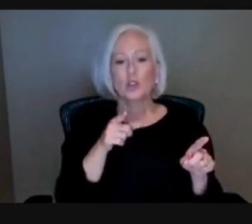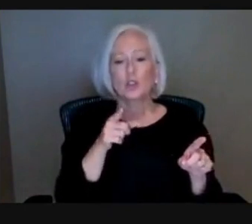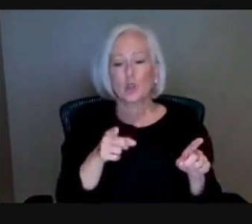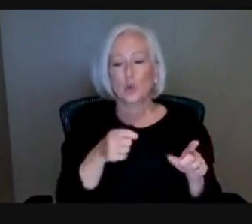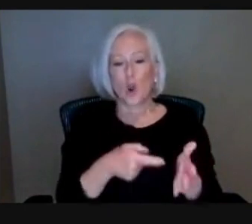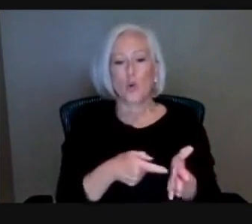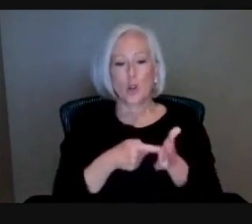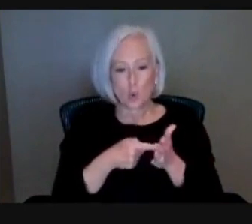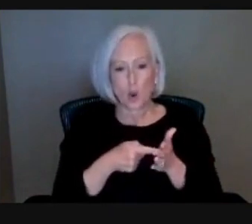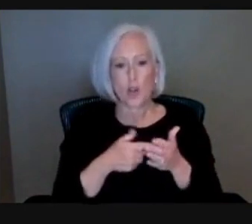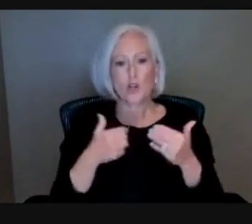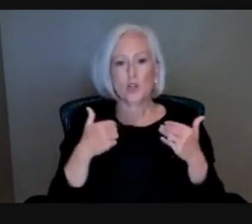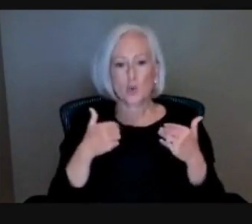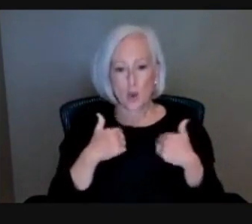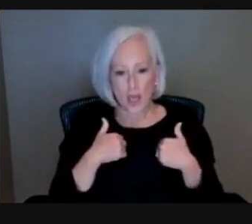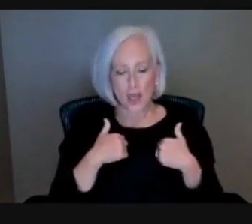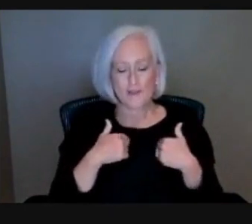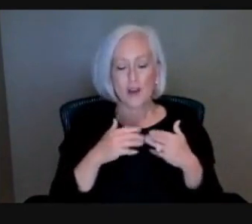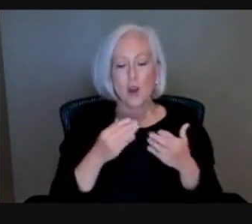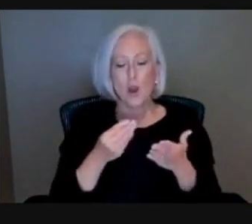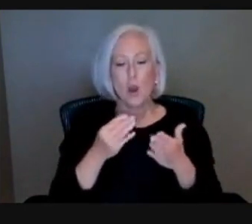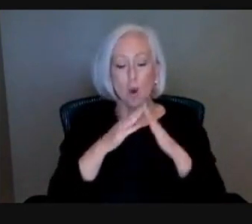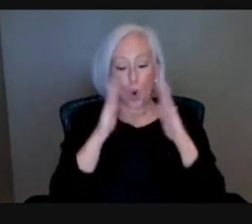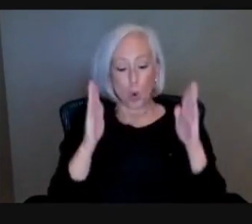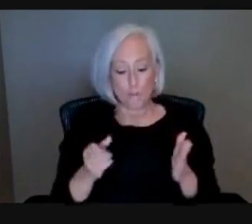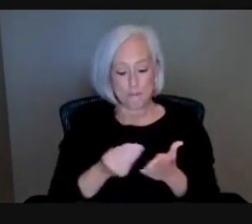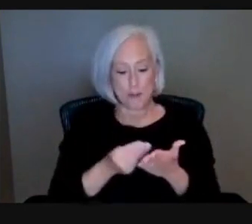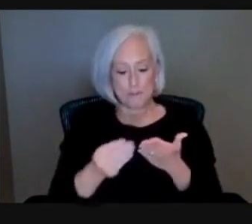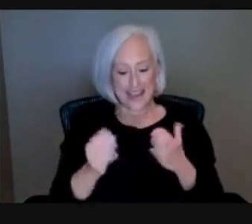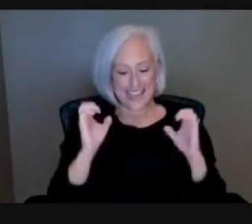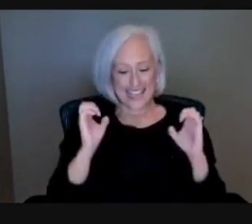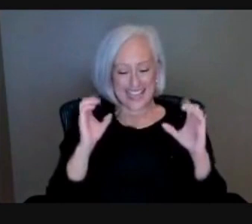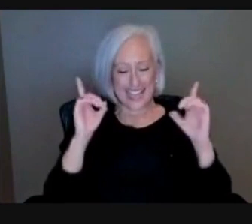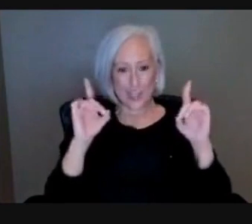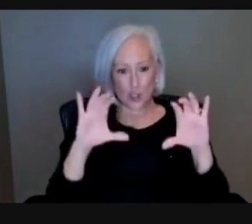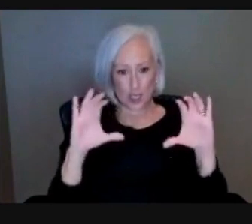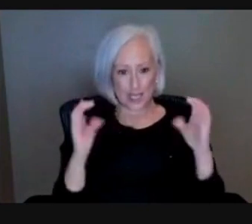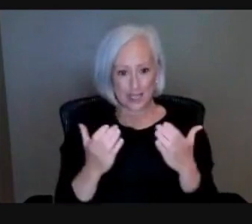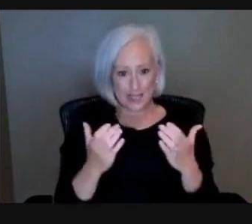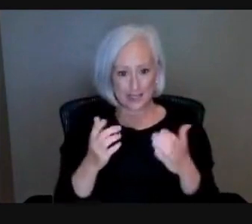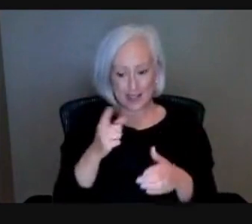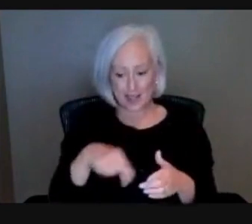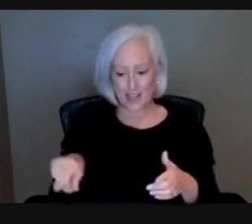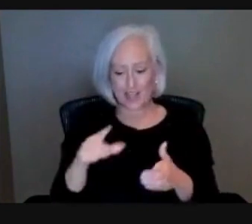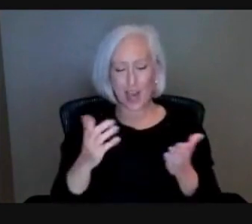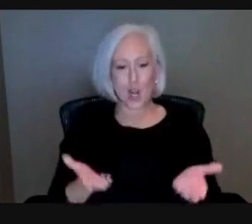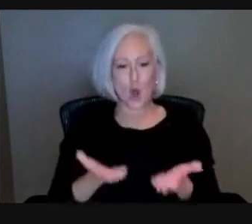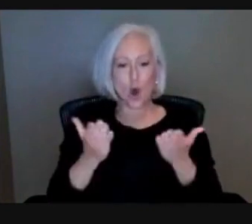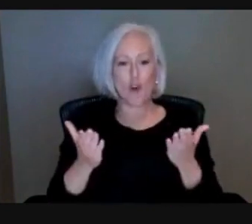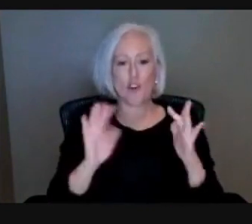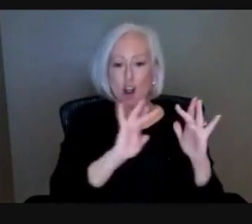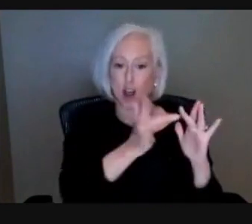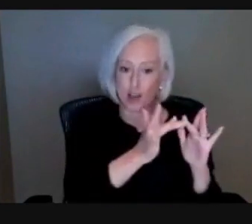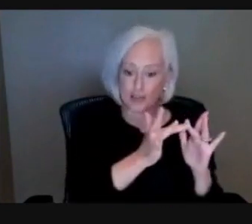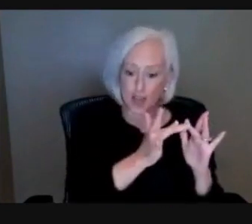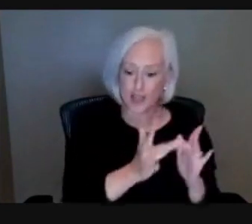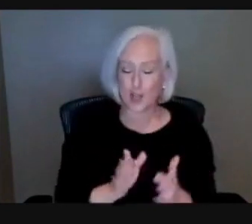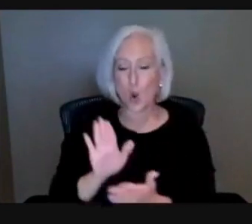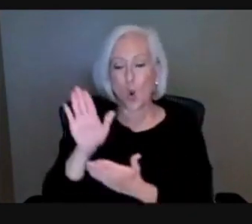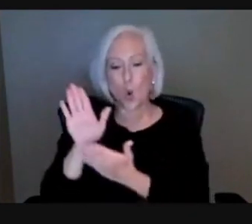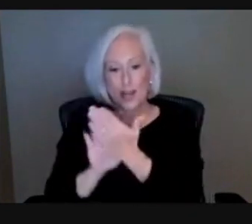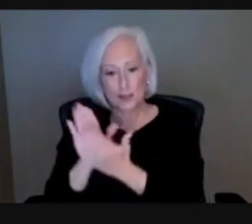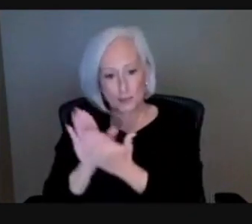to take a homebuying education course. Those homebuying education courses are offered online or in person, again, through